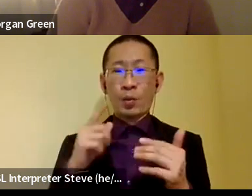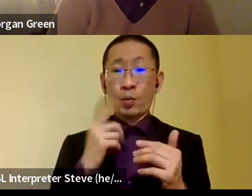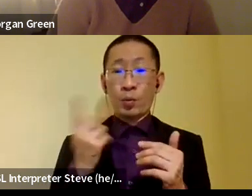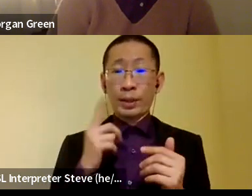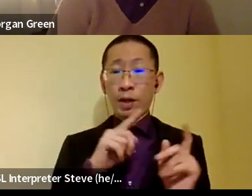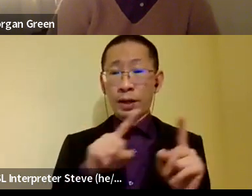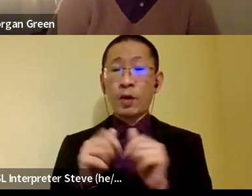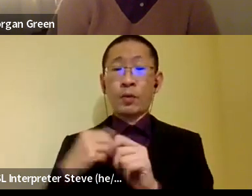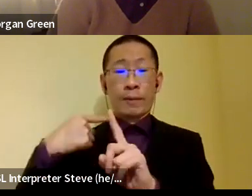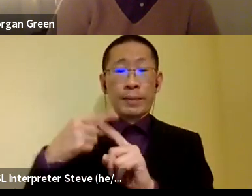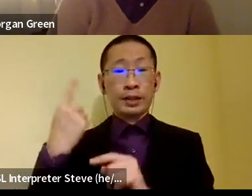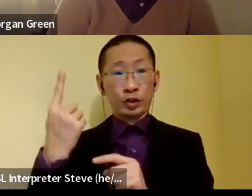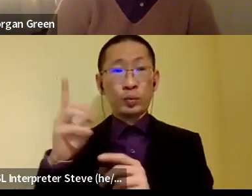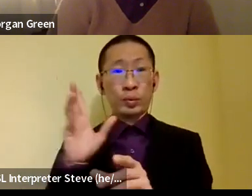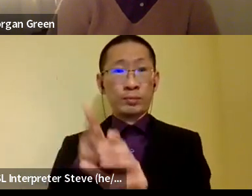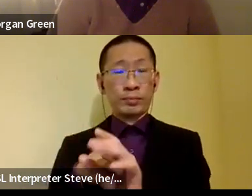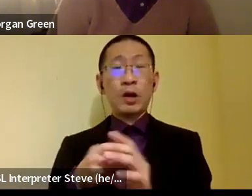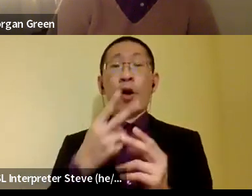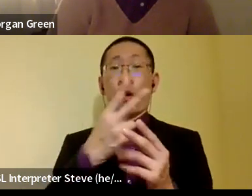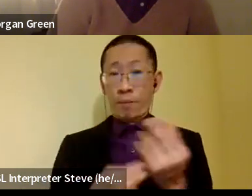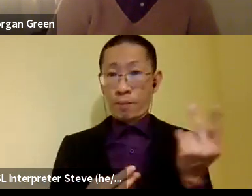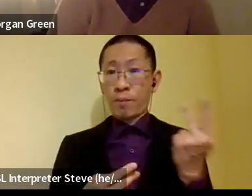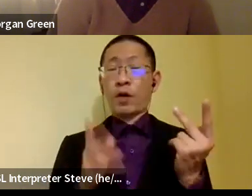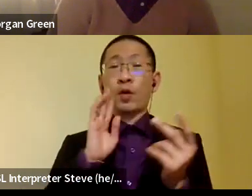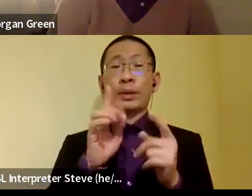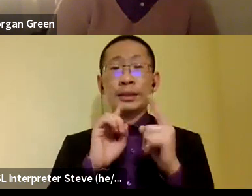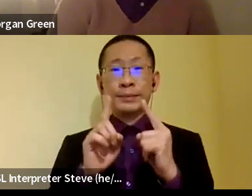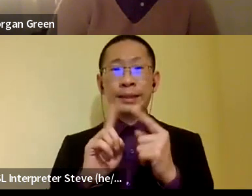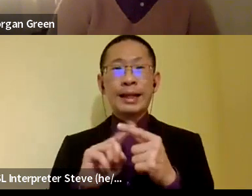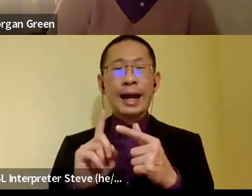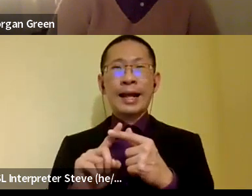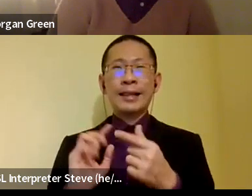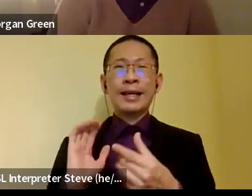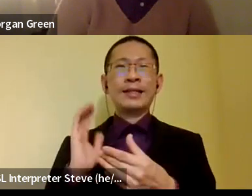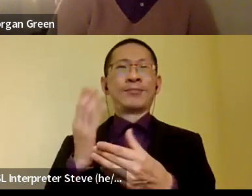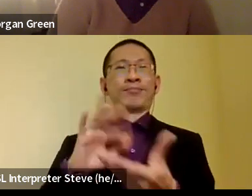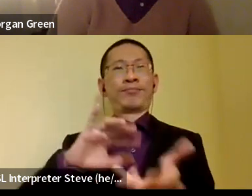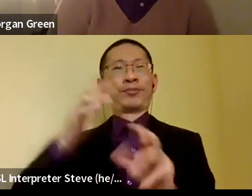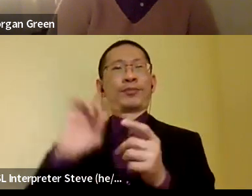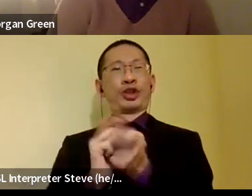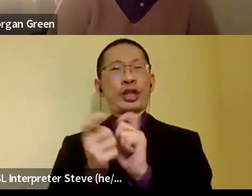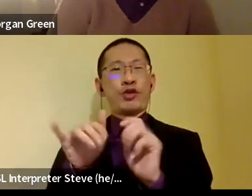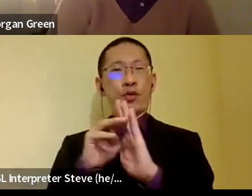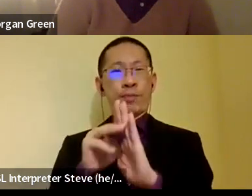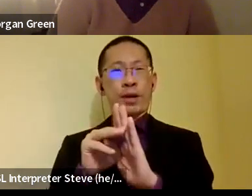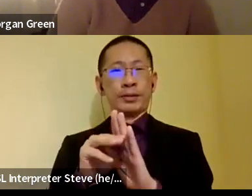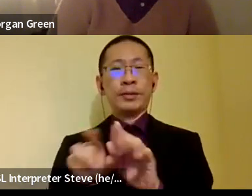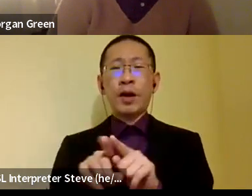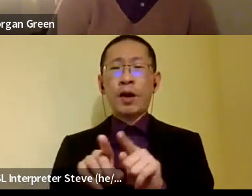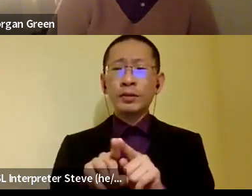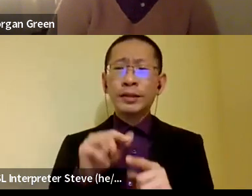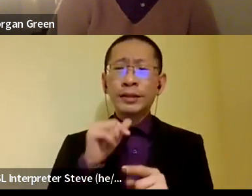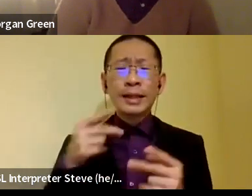with a plus one, and we are both going to speak and sort of disrupt those models there. And I think also not